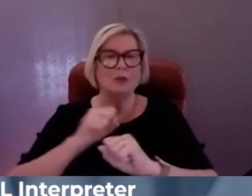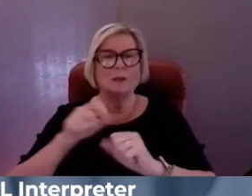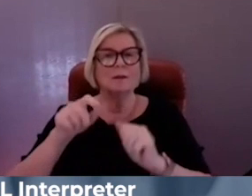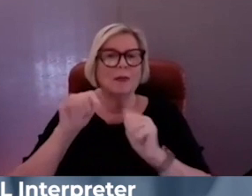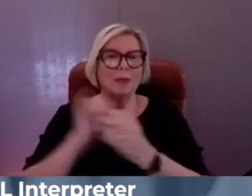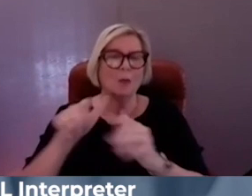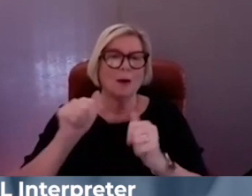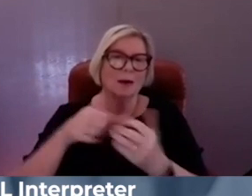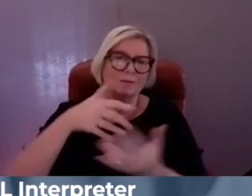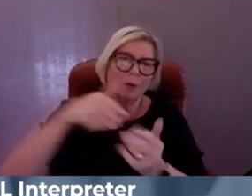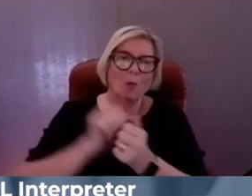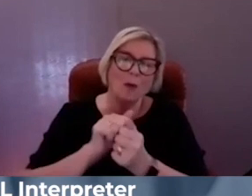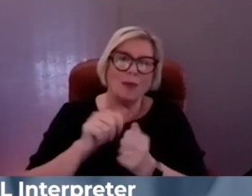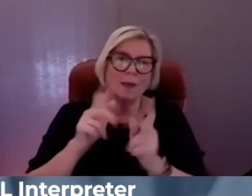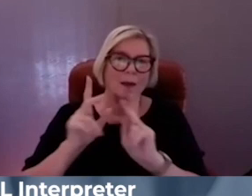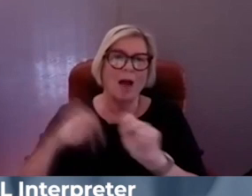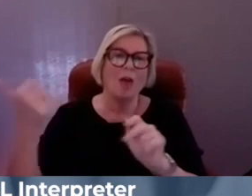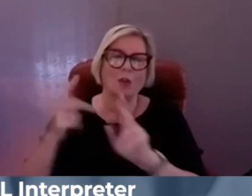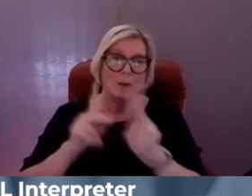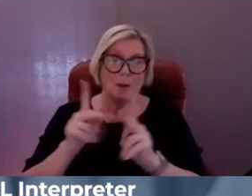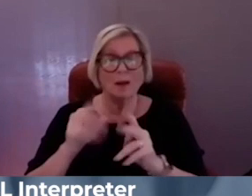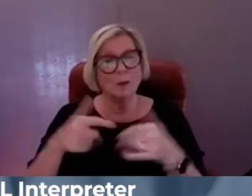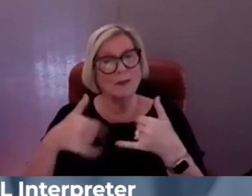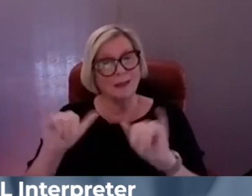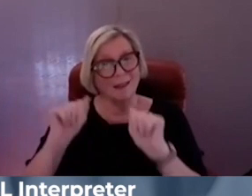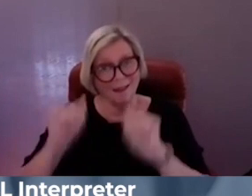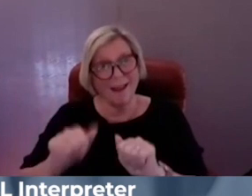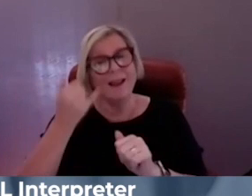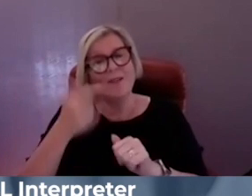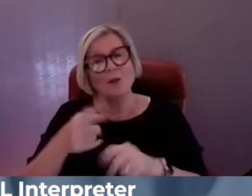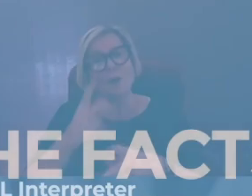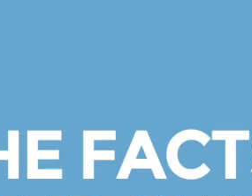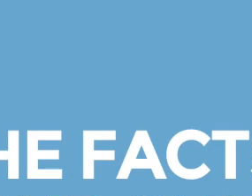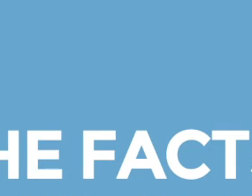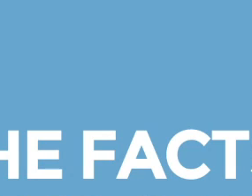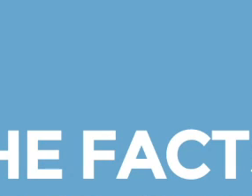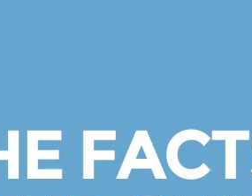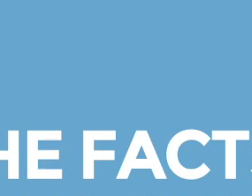as we once used to, and really still can if we're being safe and healthy in that way.